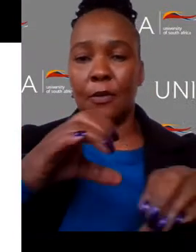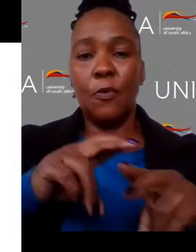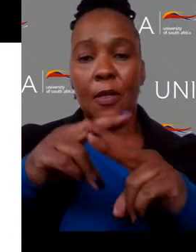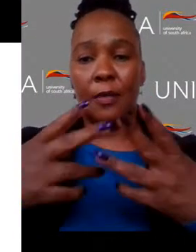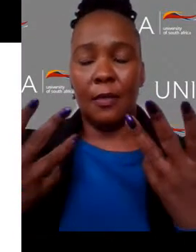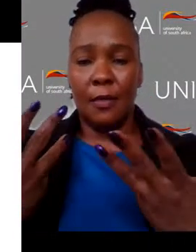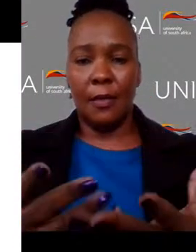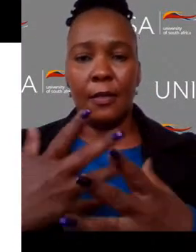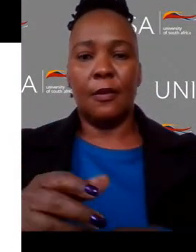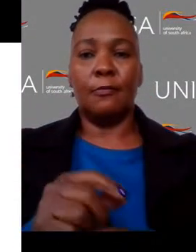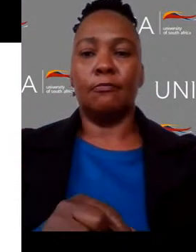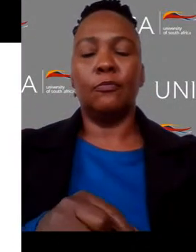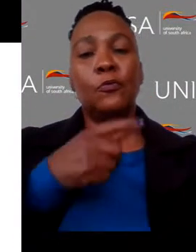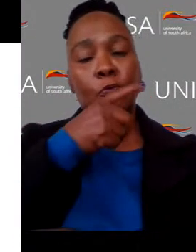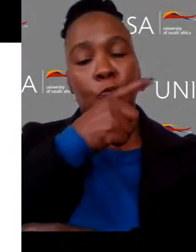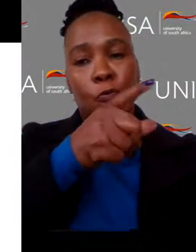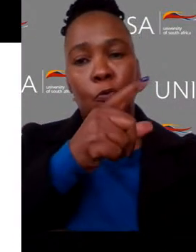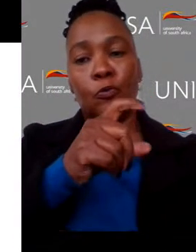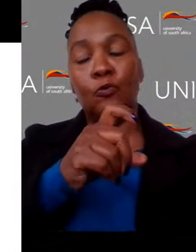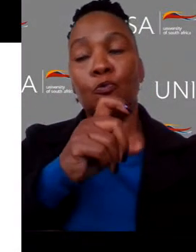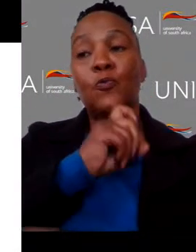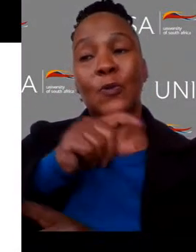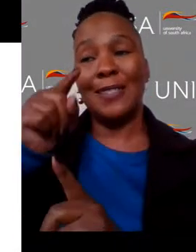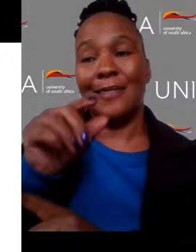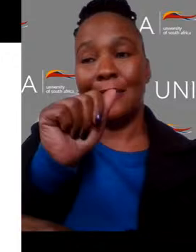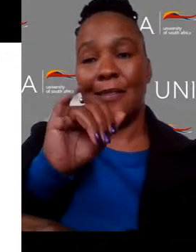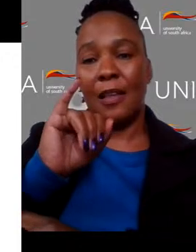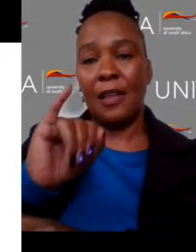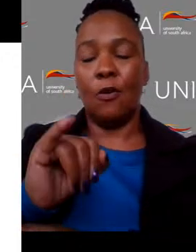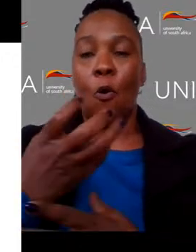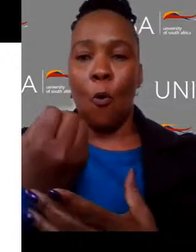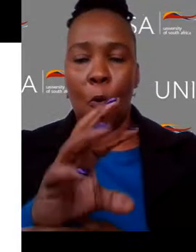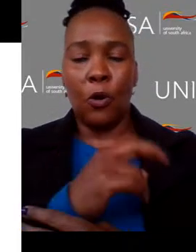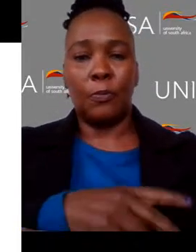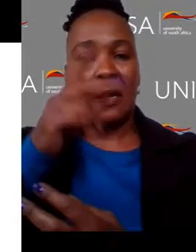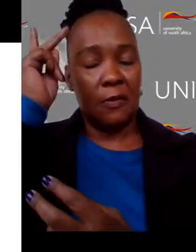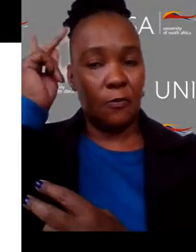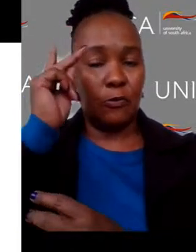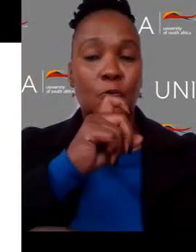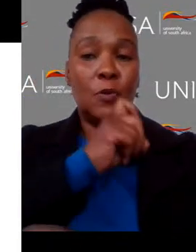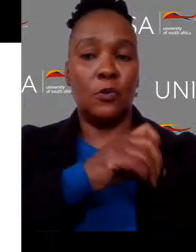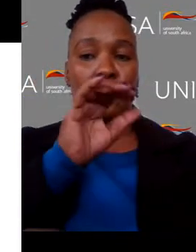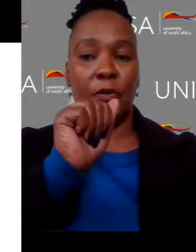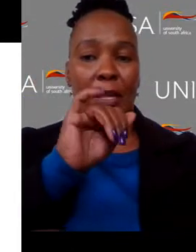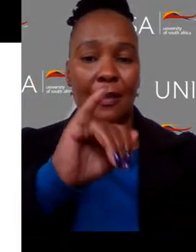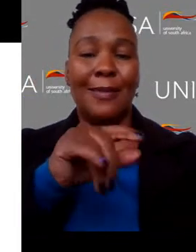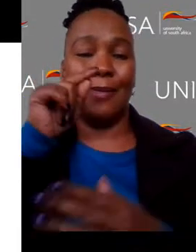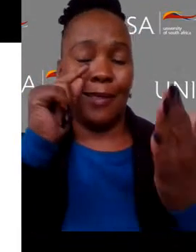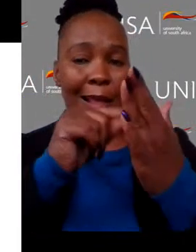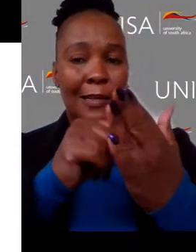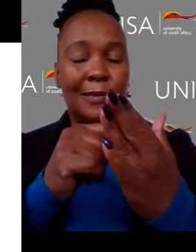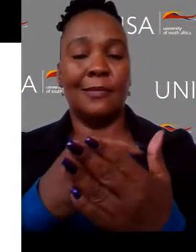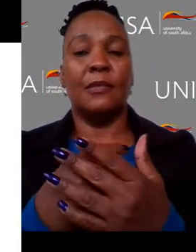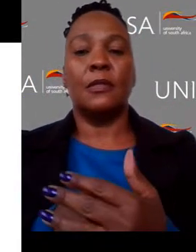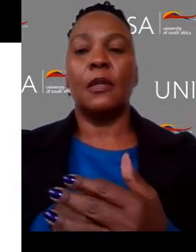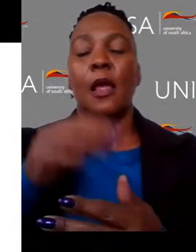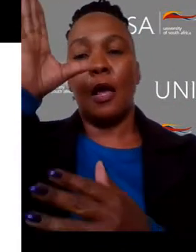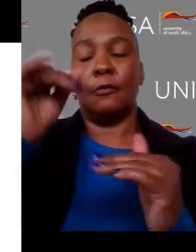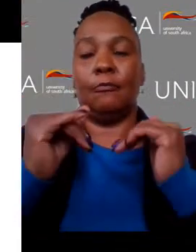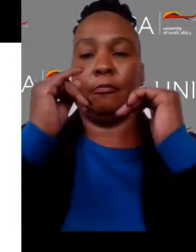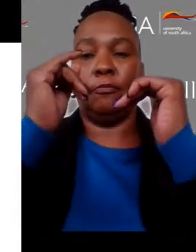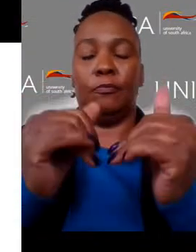being told to use it, or even by not acknowledging it, that would be academic dishonest